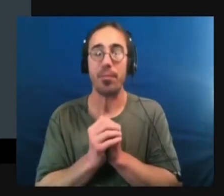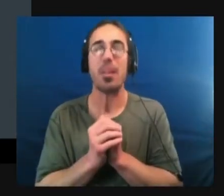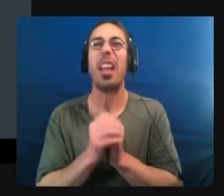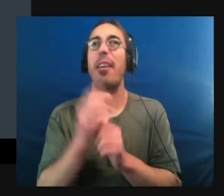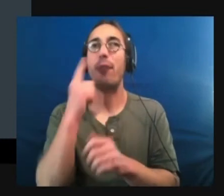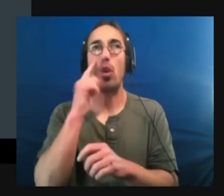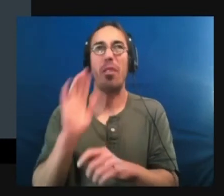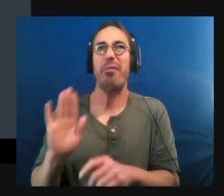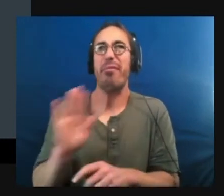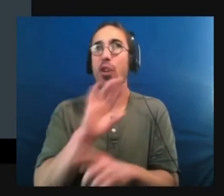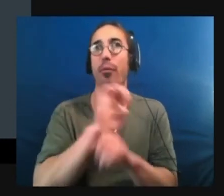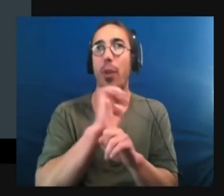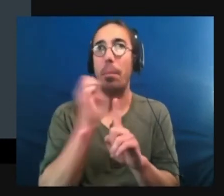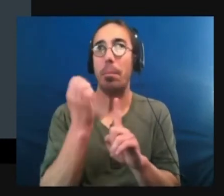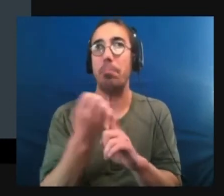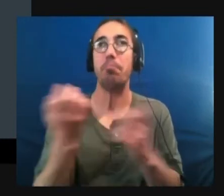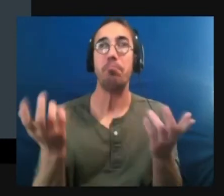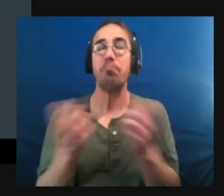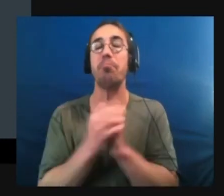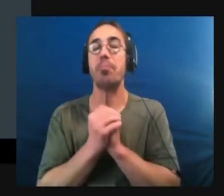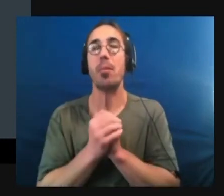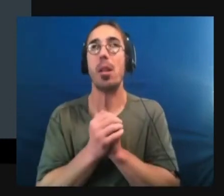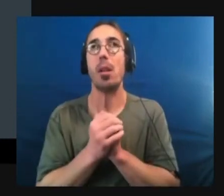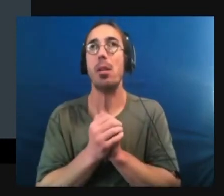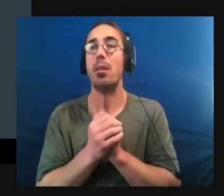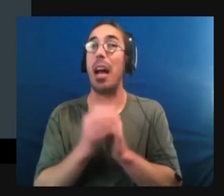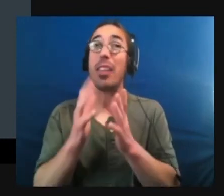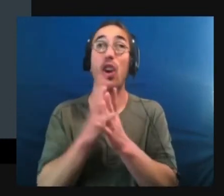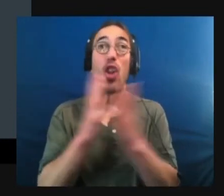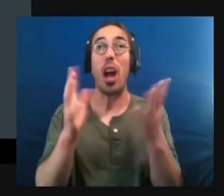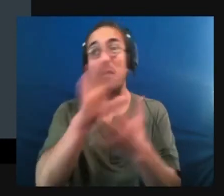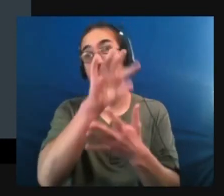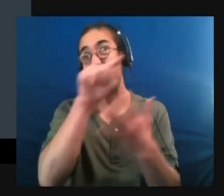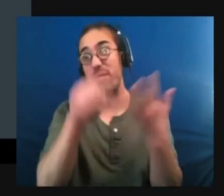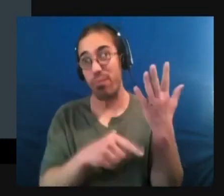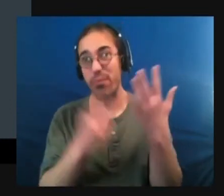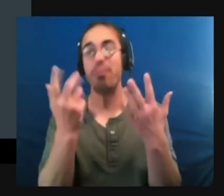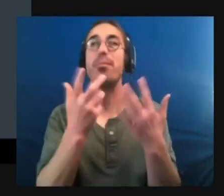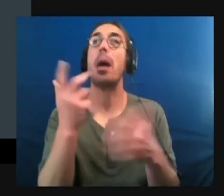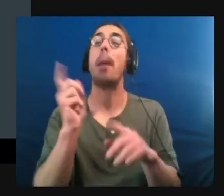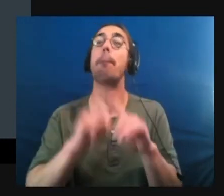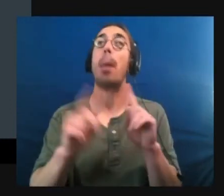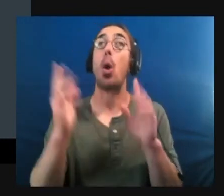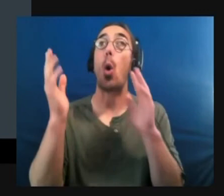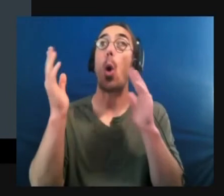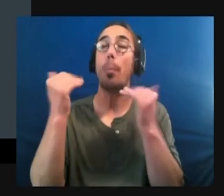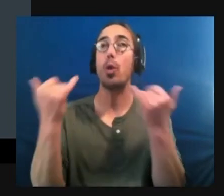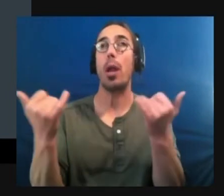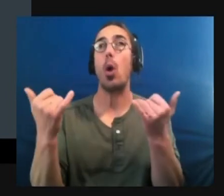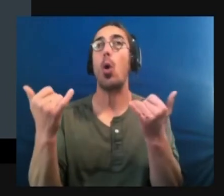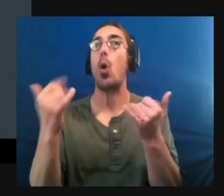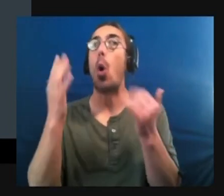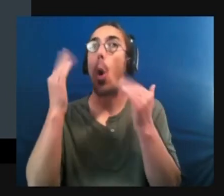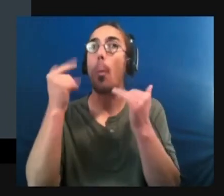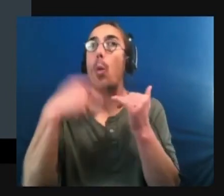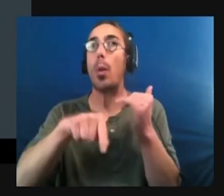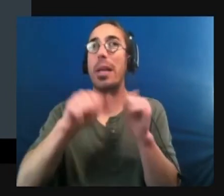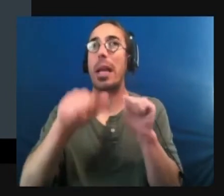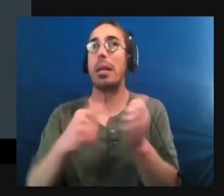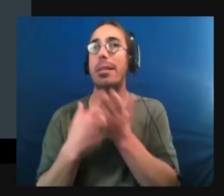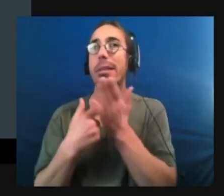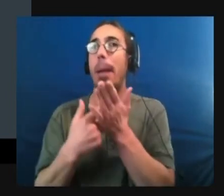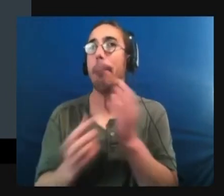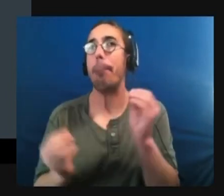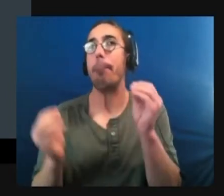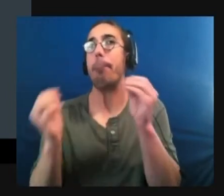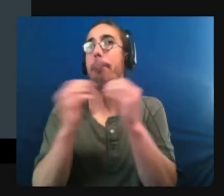Okay, that's a whole bunch. But I hope that today we can talk about some more